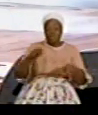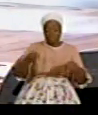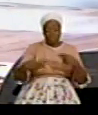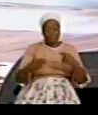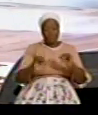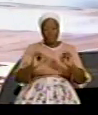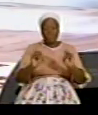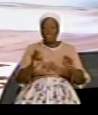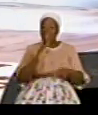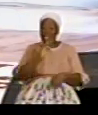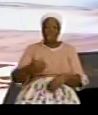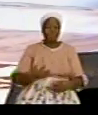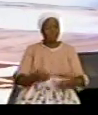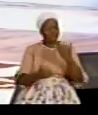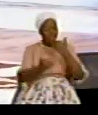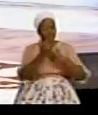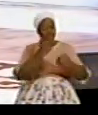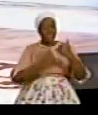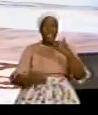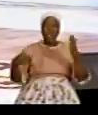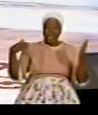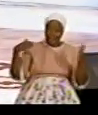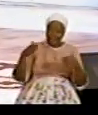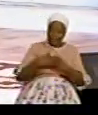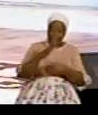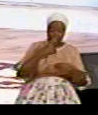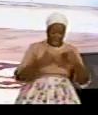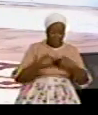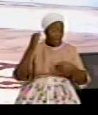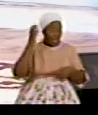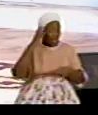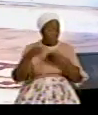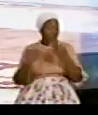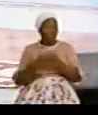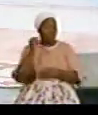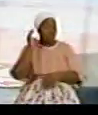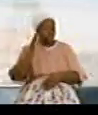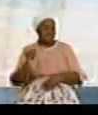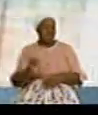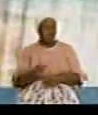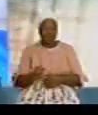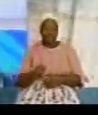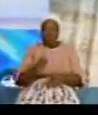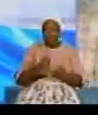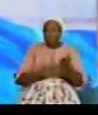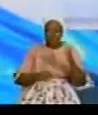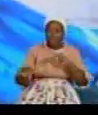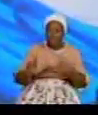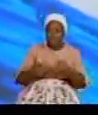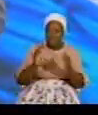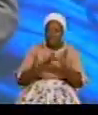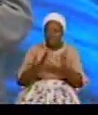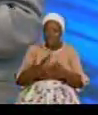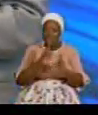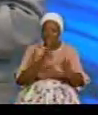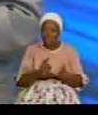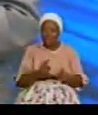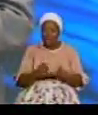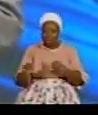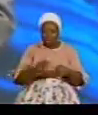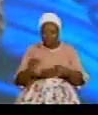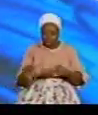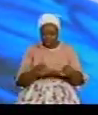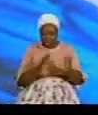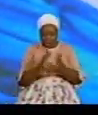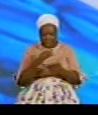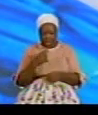offended after they heard the saying. What did Jesus say? Did Jesus say, oh,